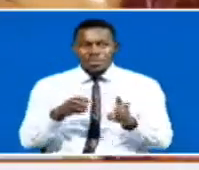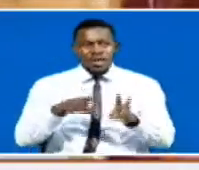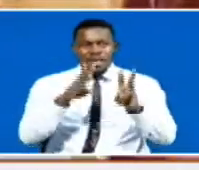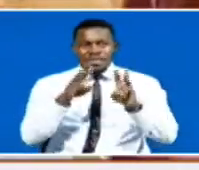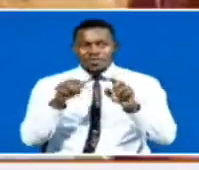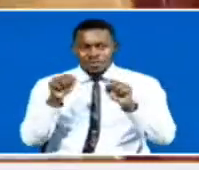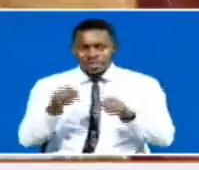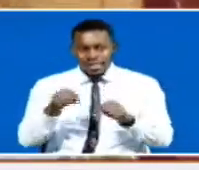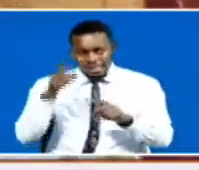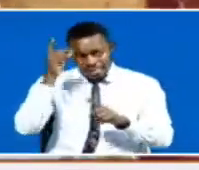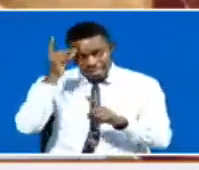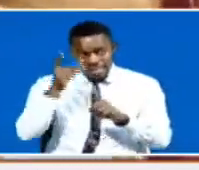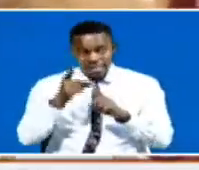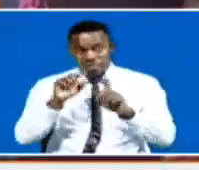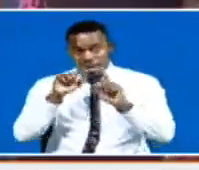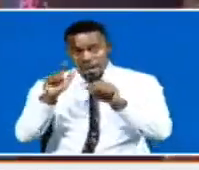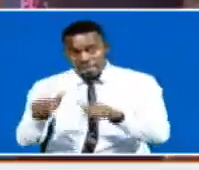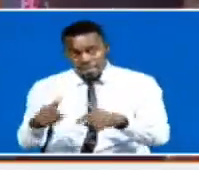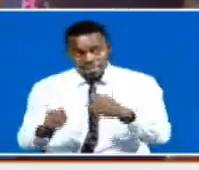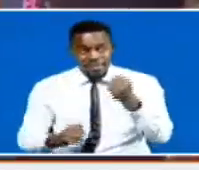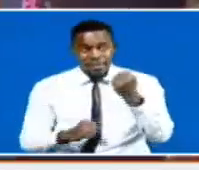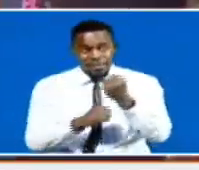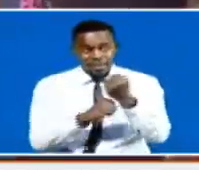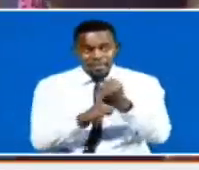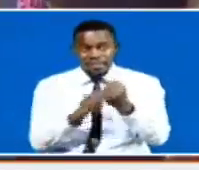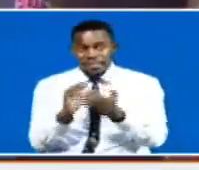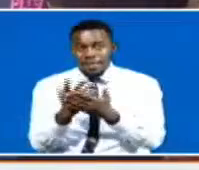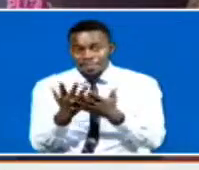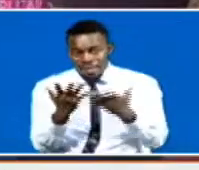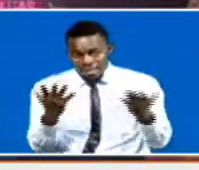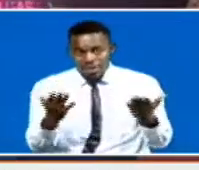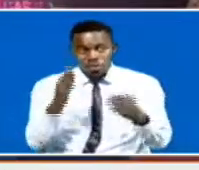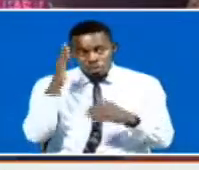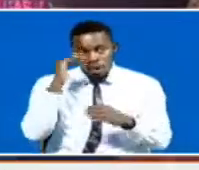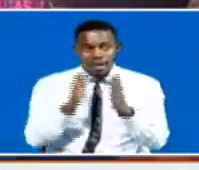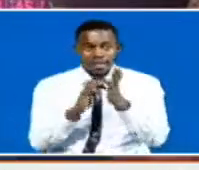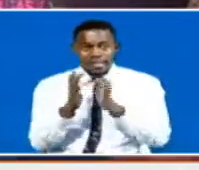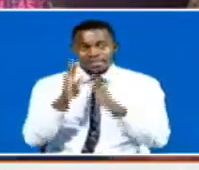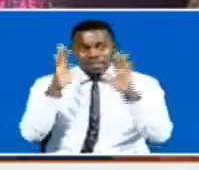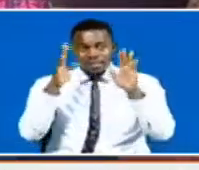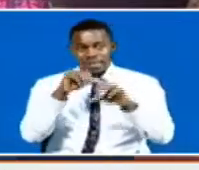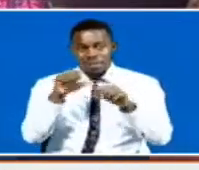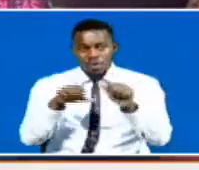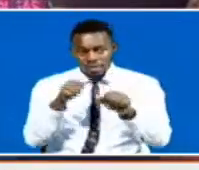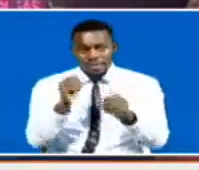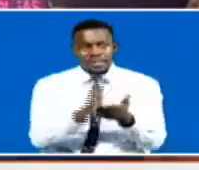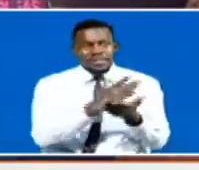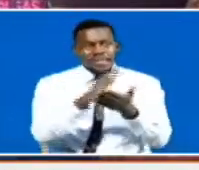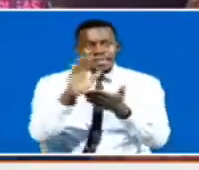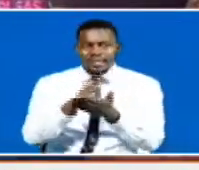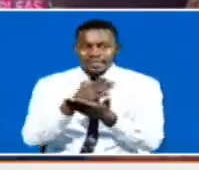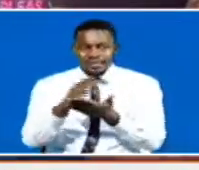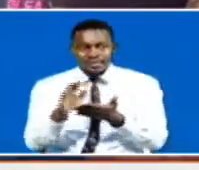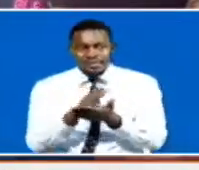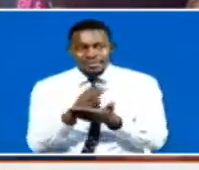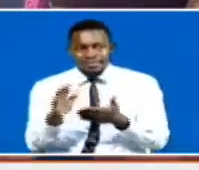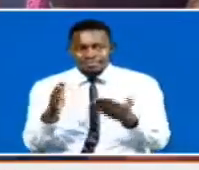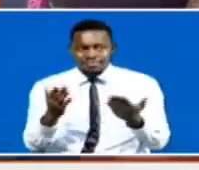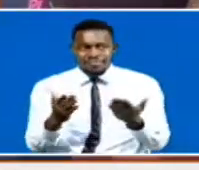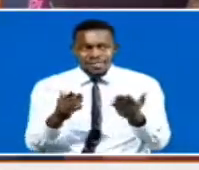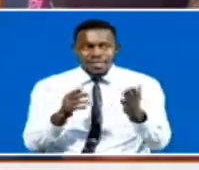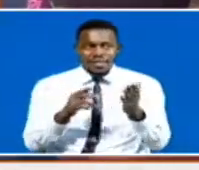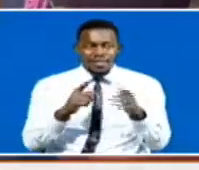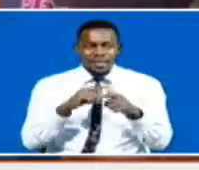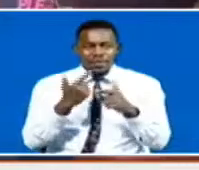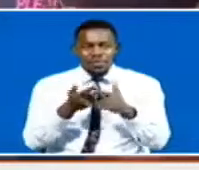I decided to come and contribute something because Christmas is always about giving, you know. So that made me